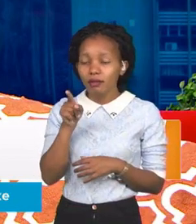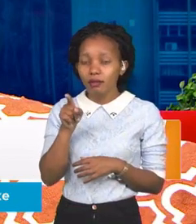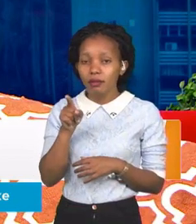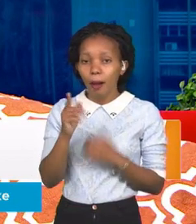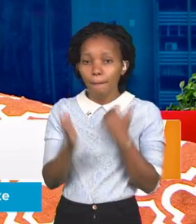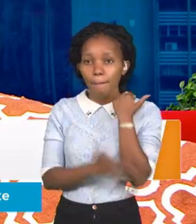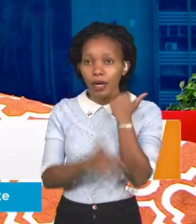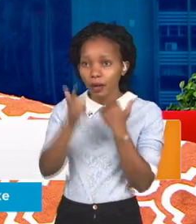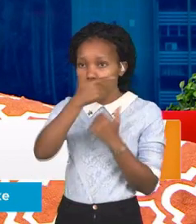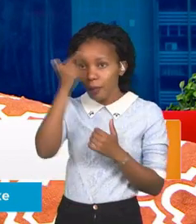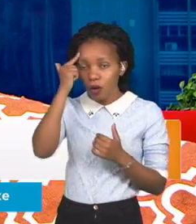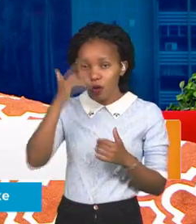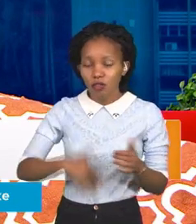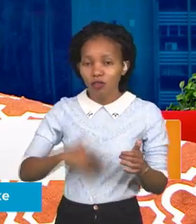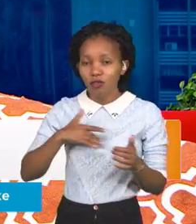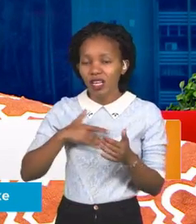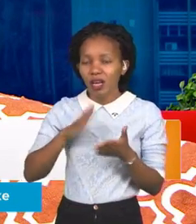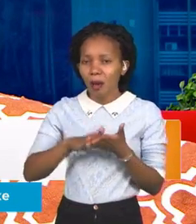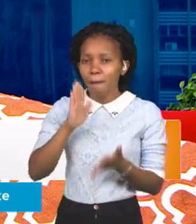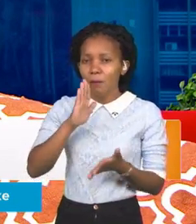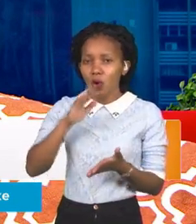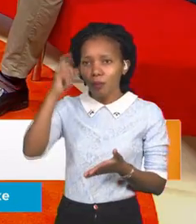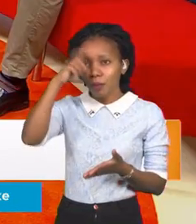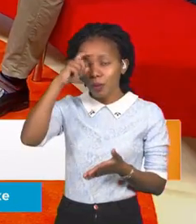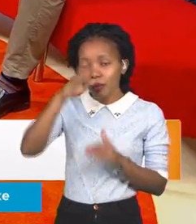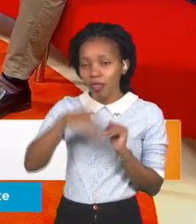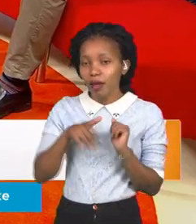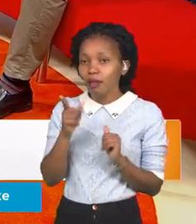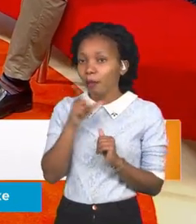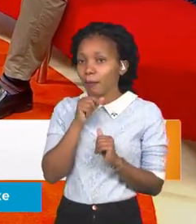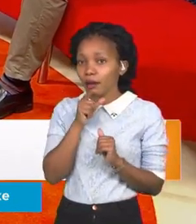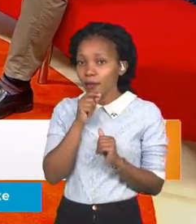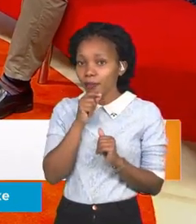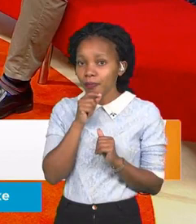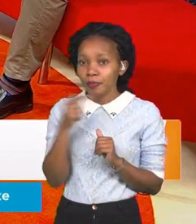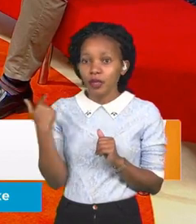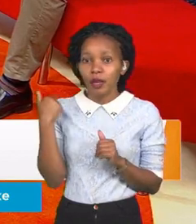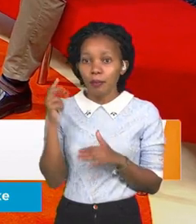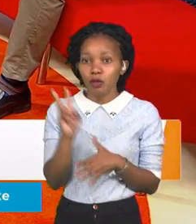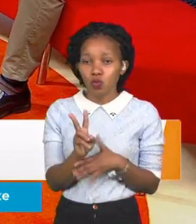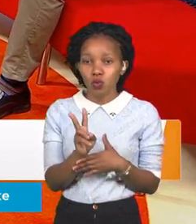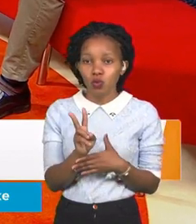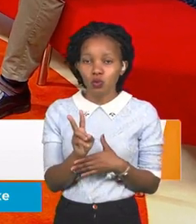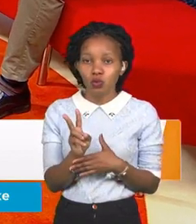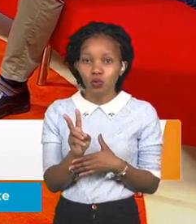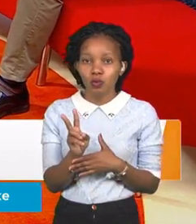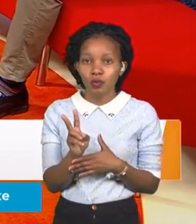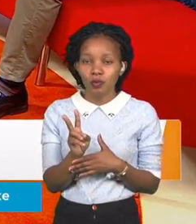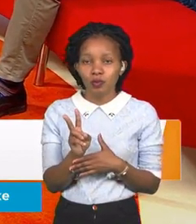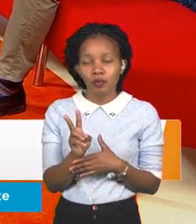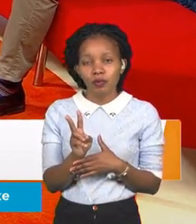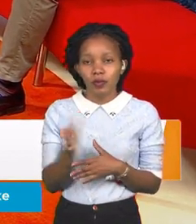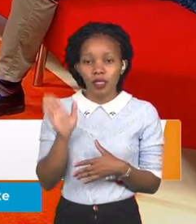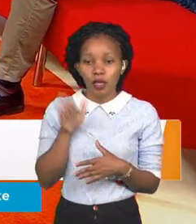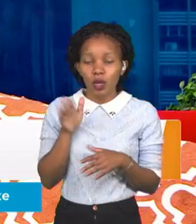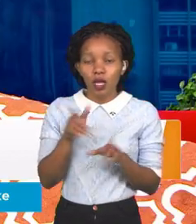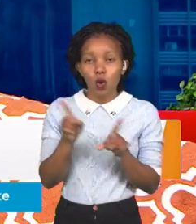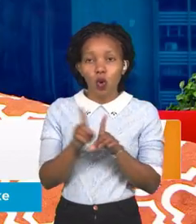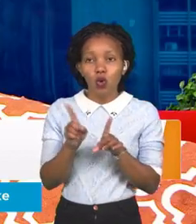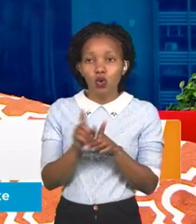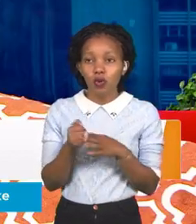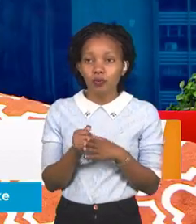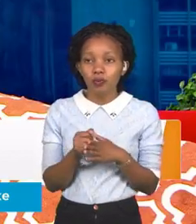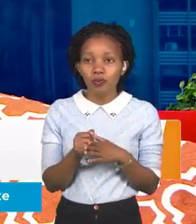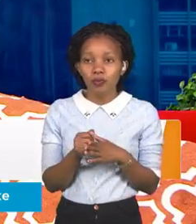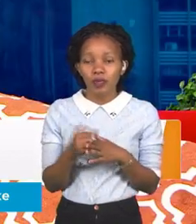because she feels she's more intelligent than him. Mm-hmm. Secondly, the lady also, I may